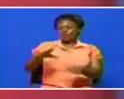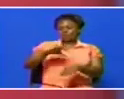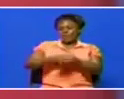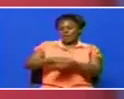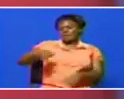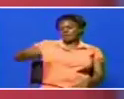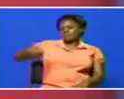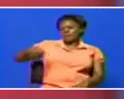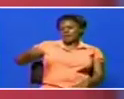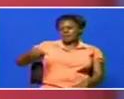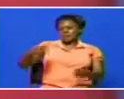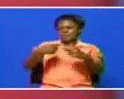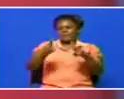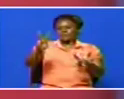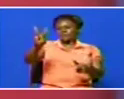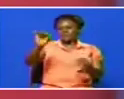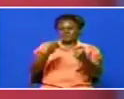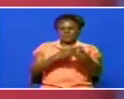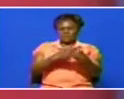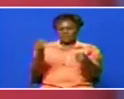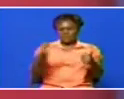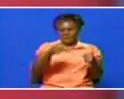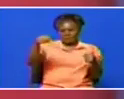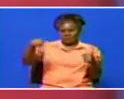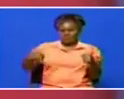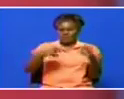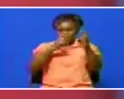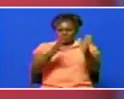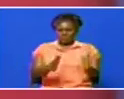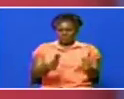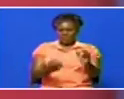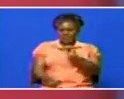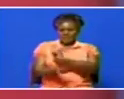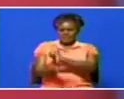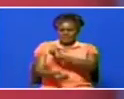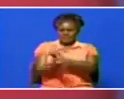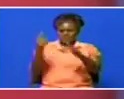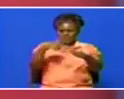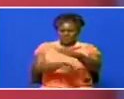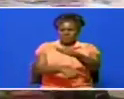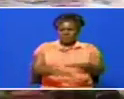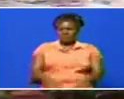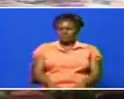ban. The ban kicks off on 28th of this month. Cecilia Wakesho with more.